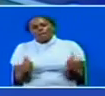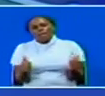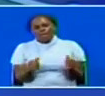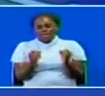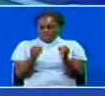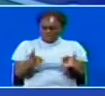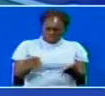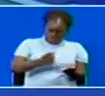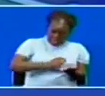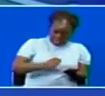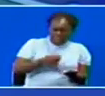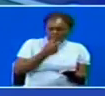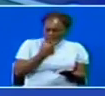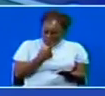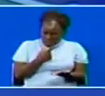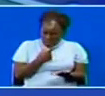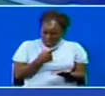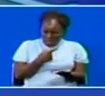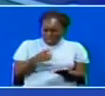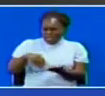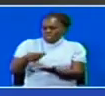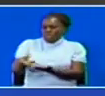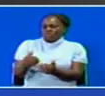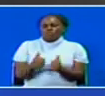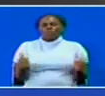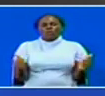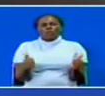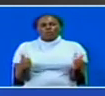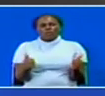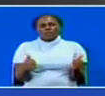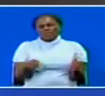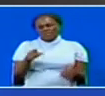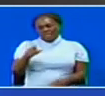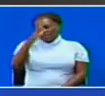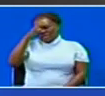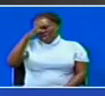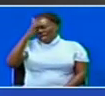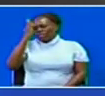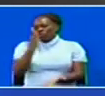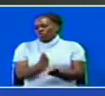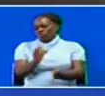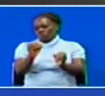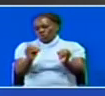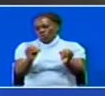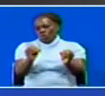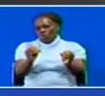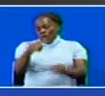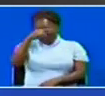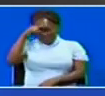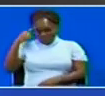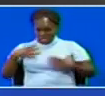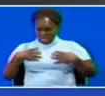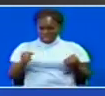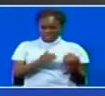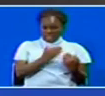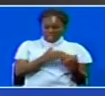if a prescription is done, then it is dispensed by them properly. That is a fallacy. It's not true. Because in healthcare